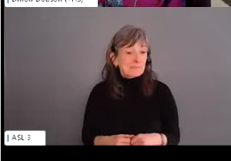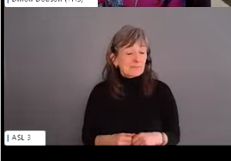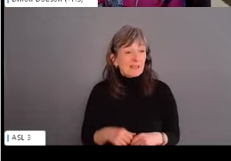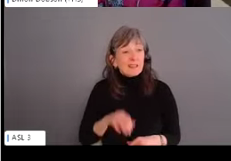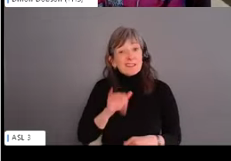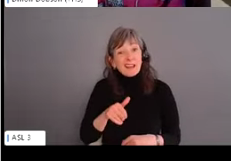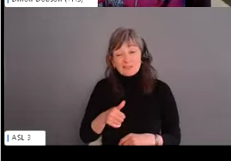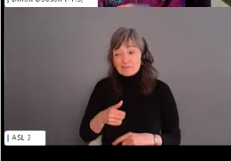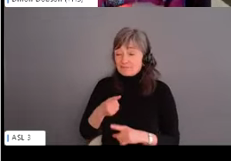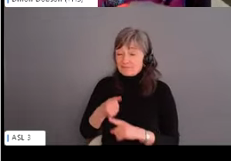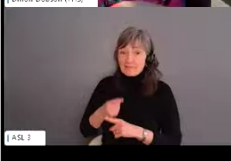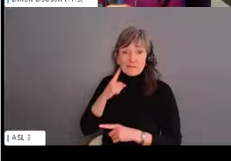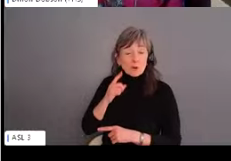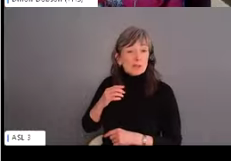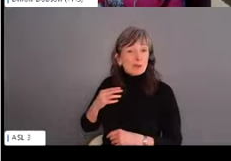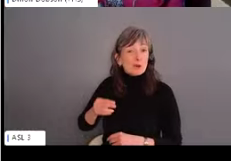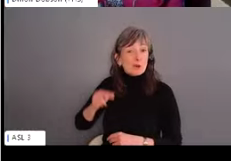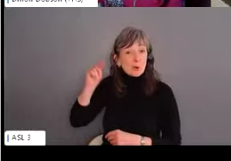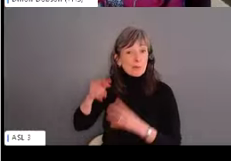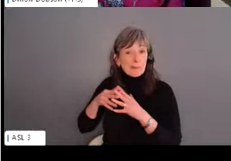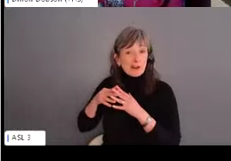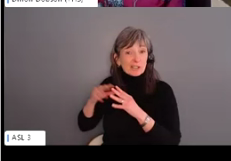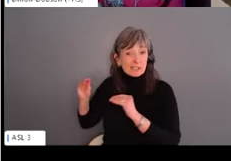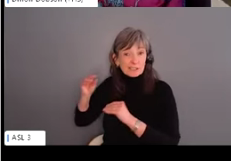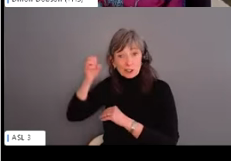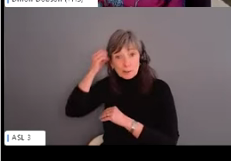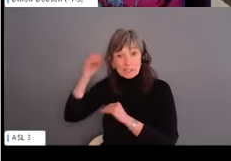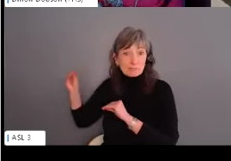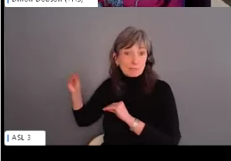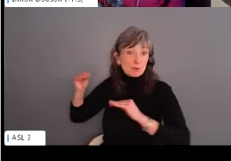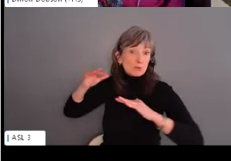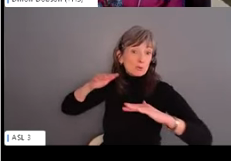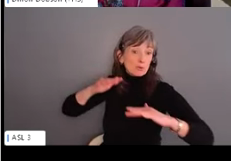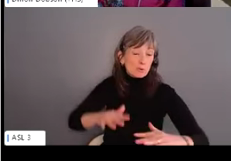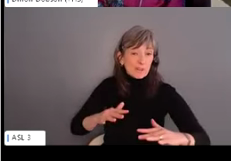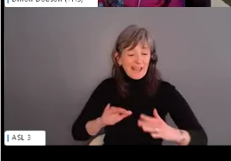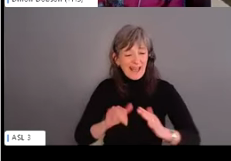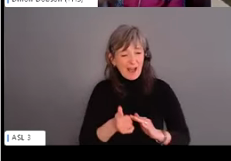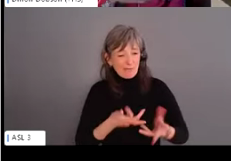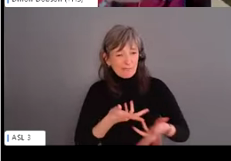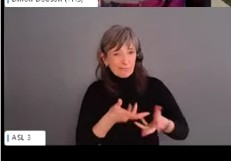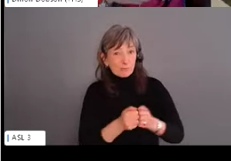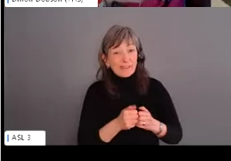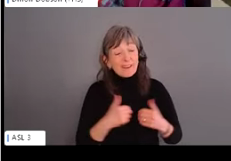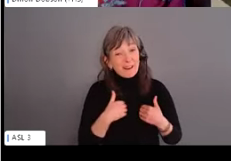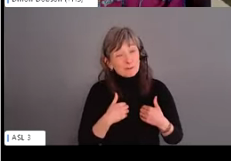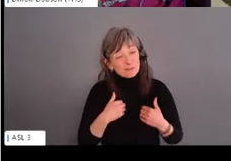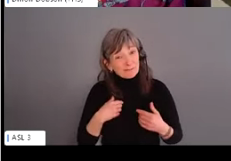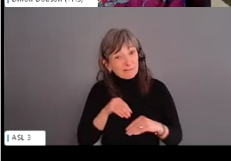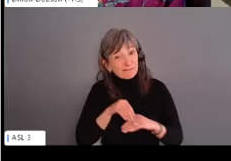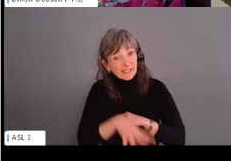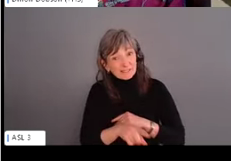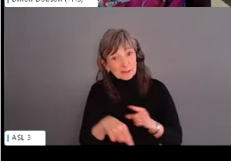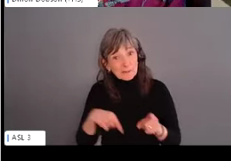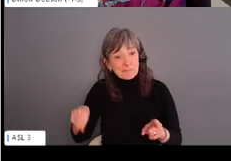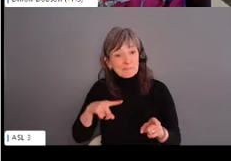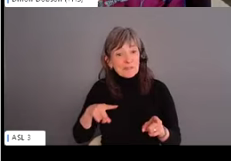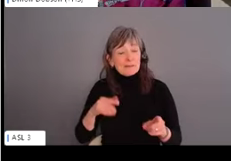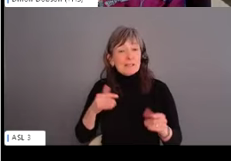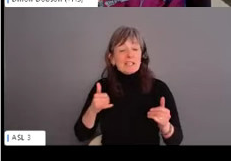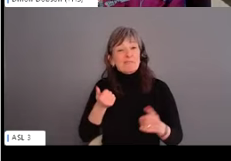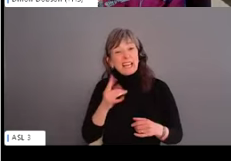settlers viewed animals for a long period of time. That said, the dominant perspective began to actually shift in the late